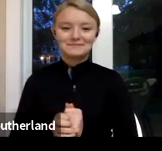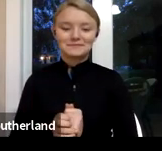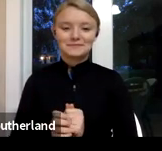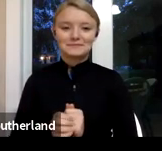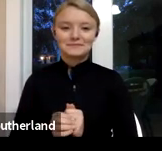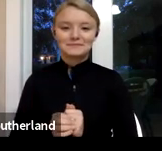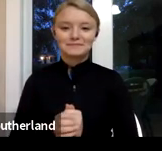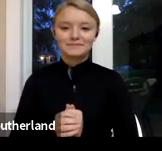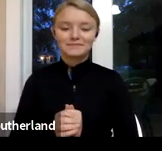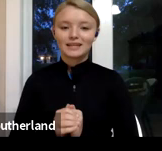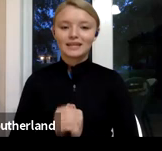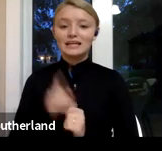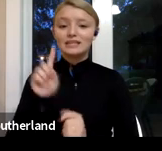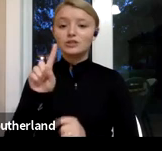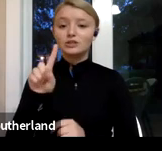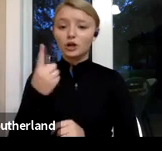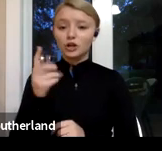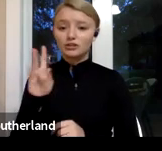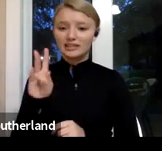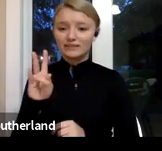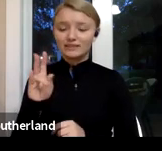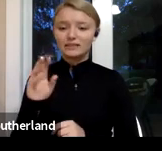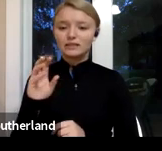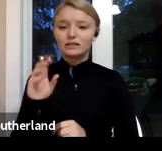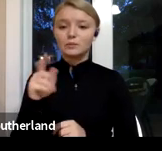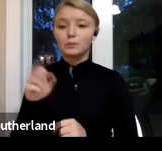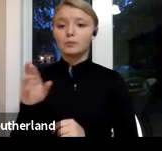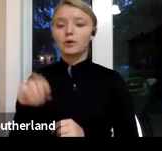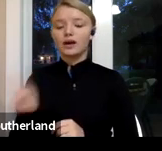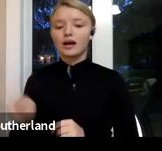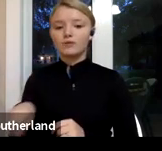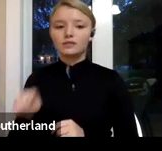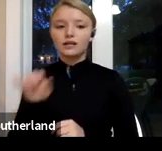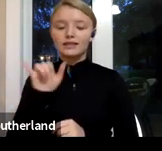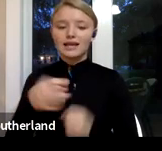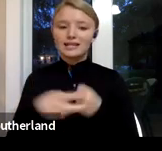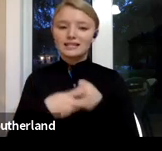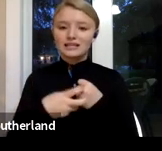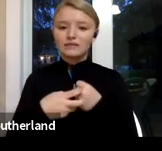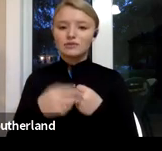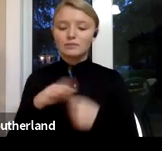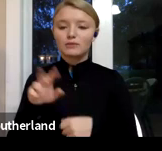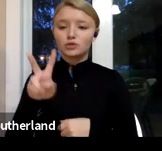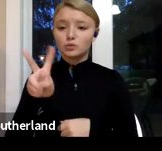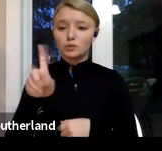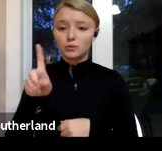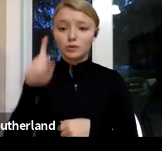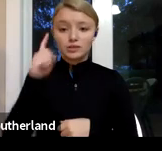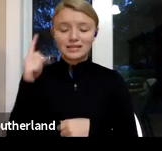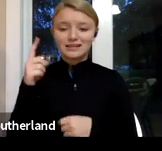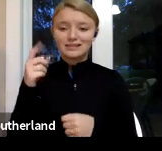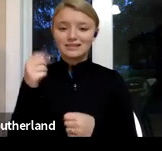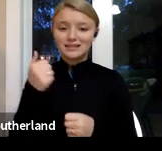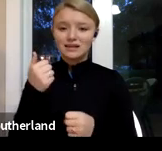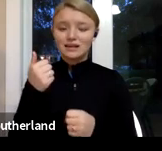It is $1.17 an ounce. And that saves you 21 cents every single ounce that